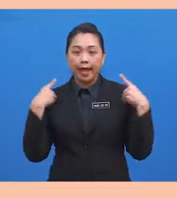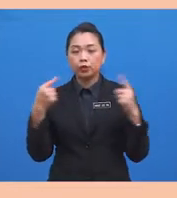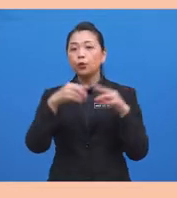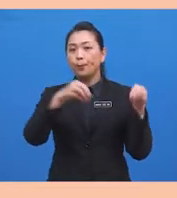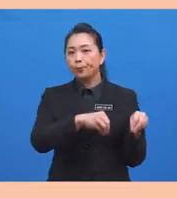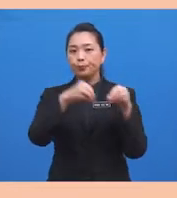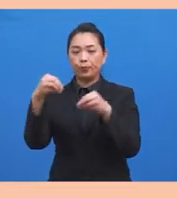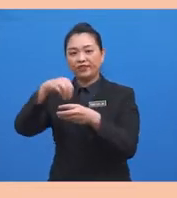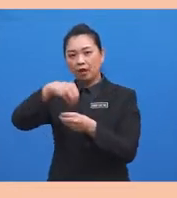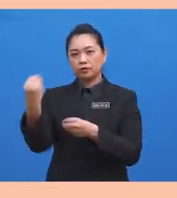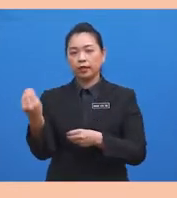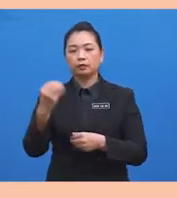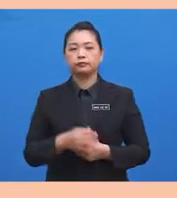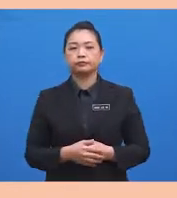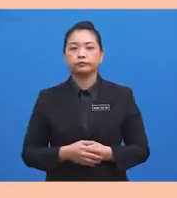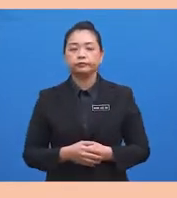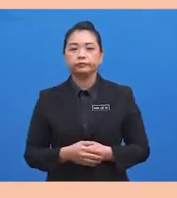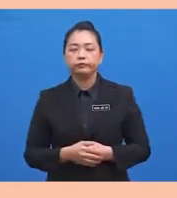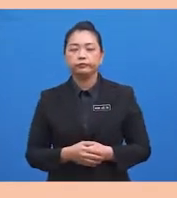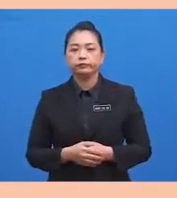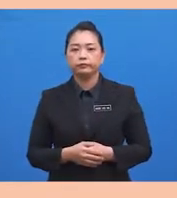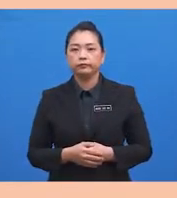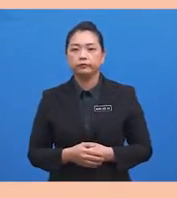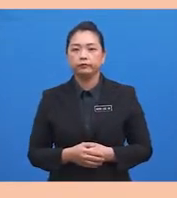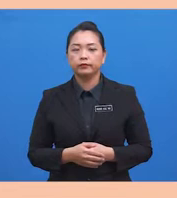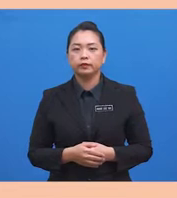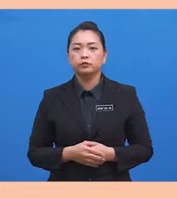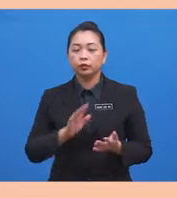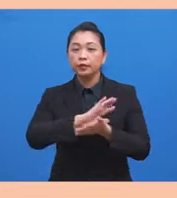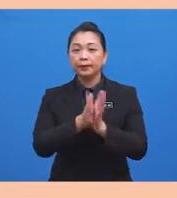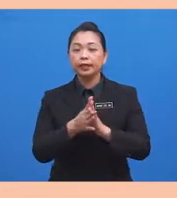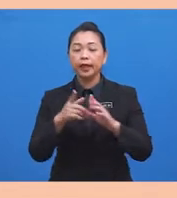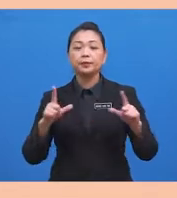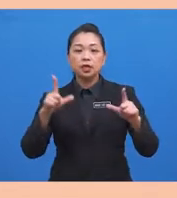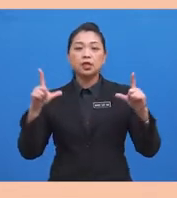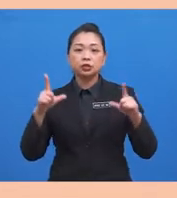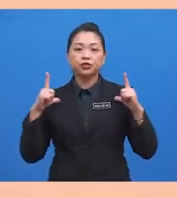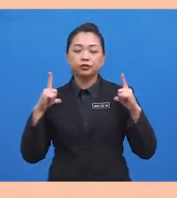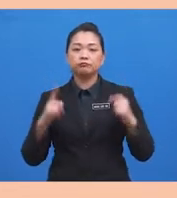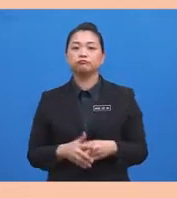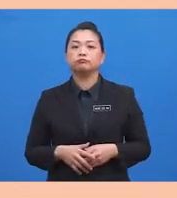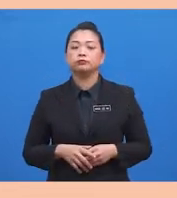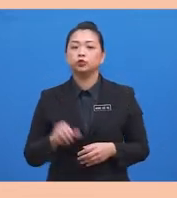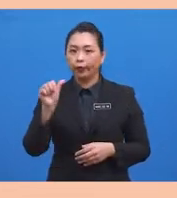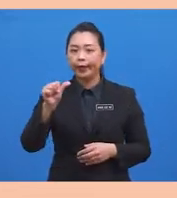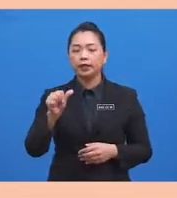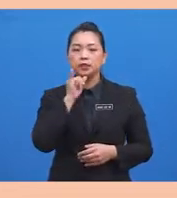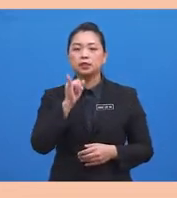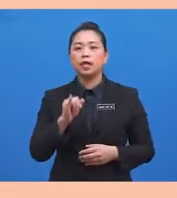venue or location. Showing you that it became a legend. So, A is matched to